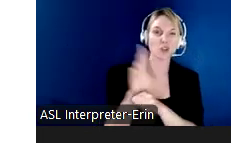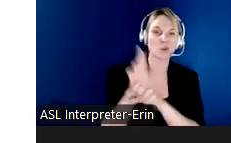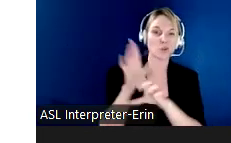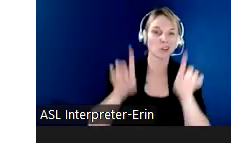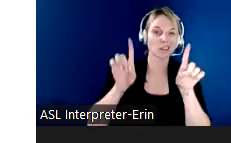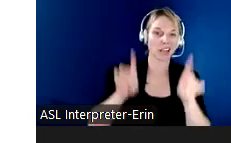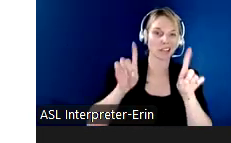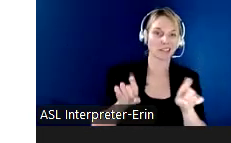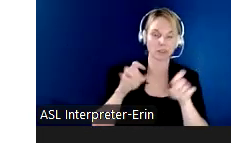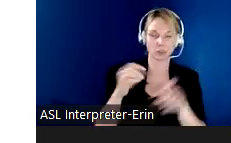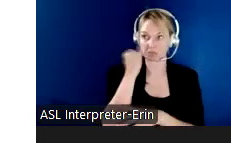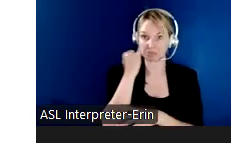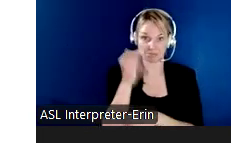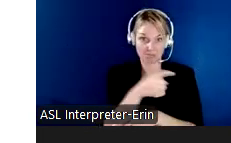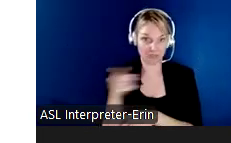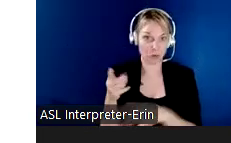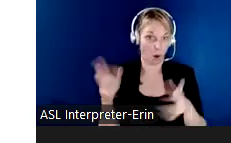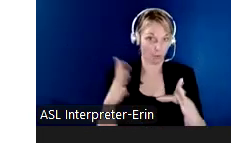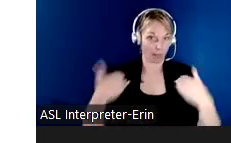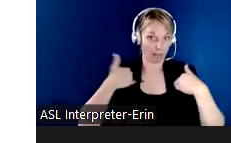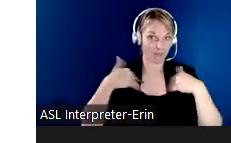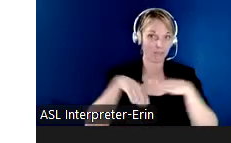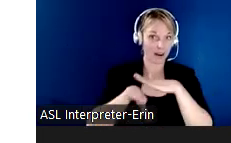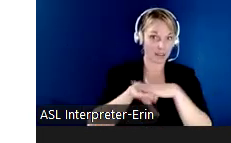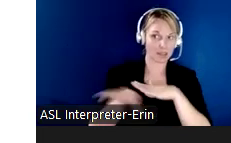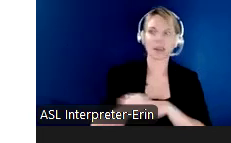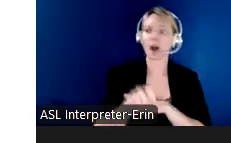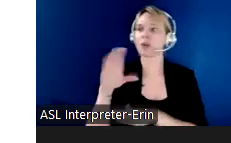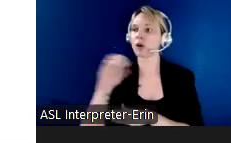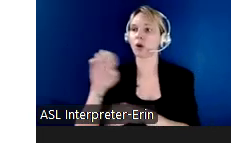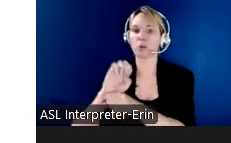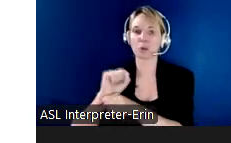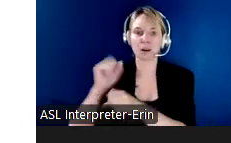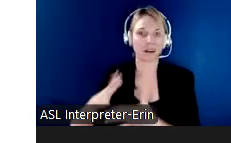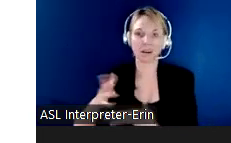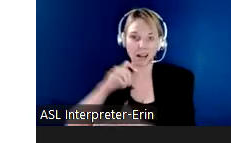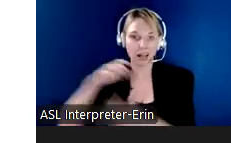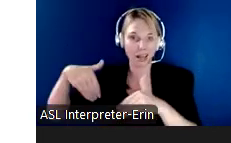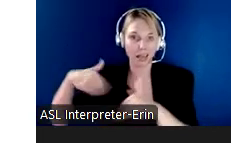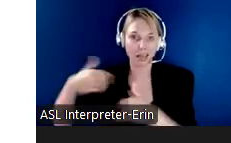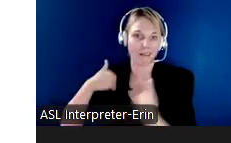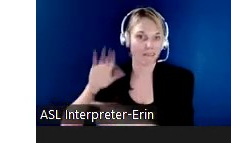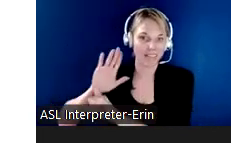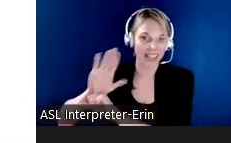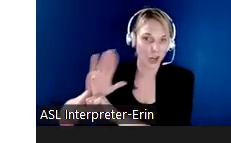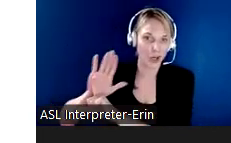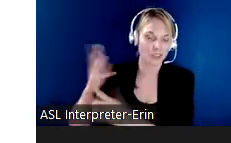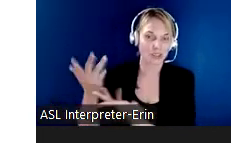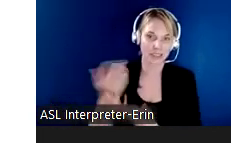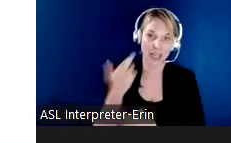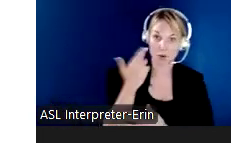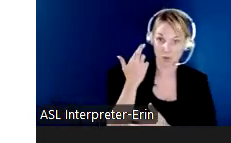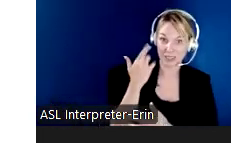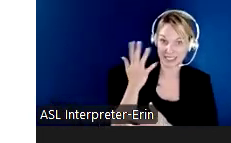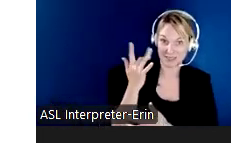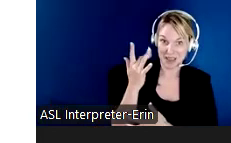you have access and maybe another coworker at your agency doesn't have their access yet, the reason for that was just that